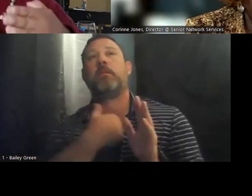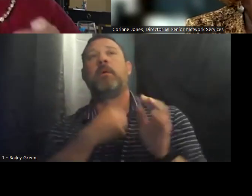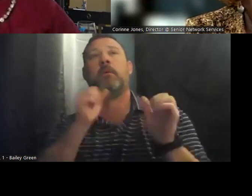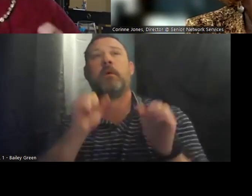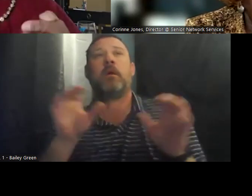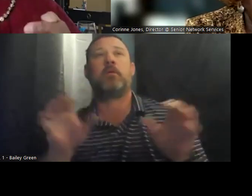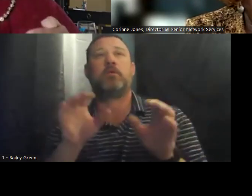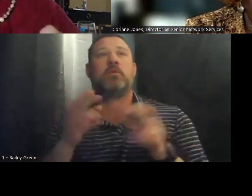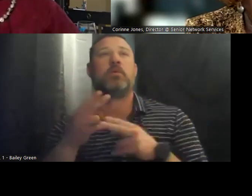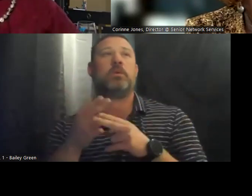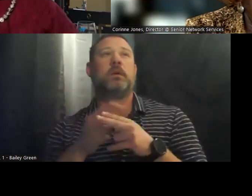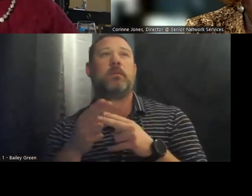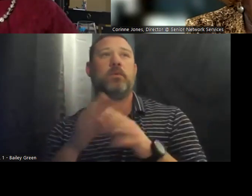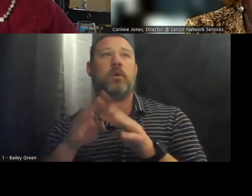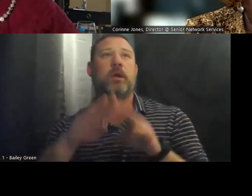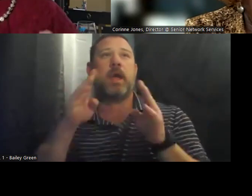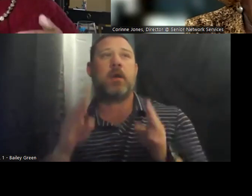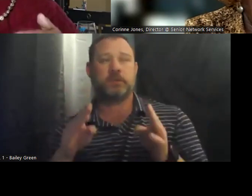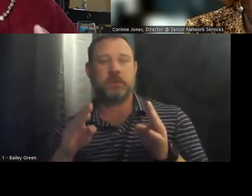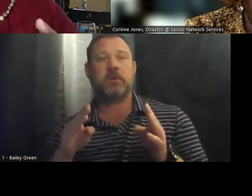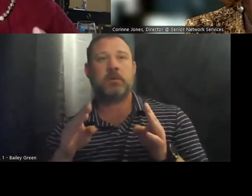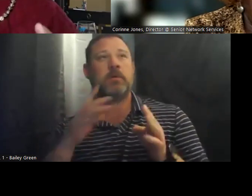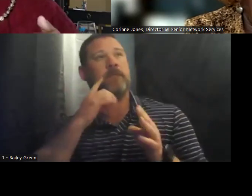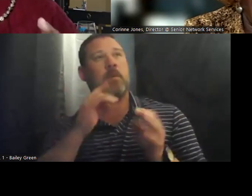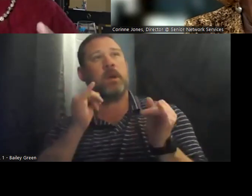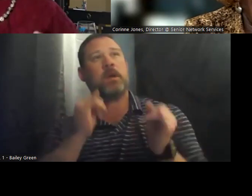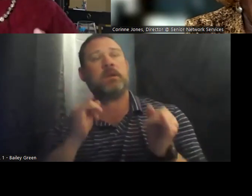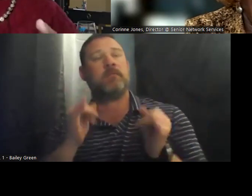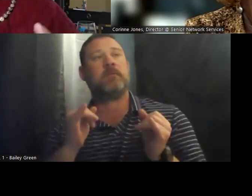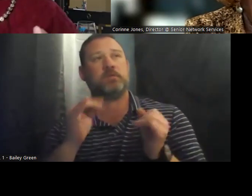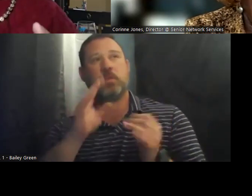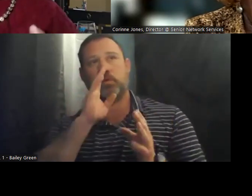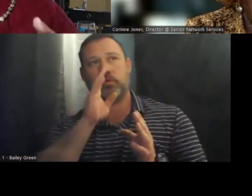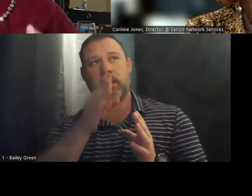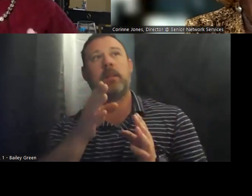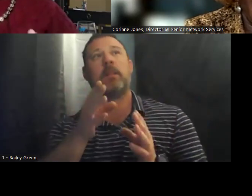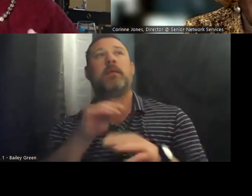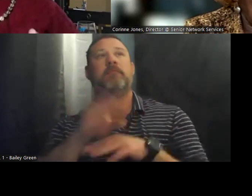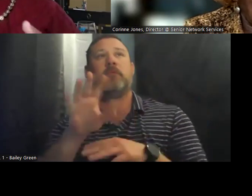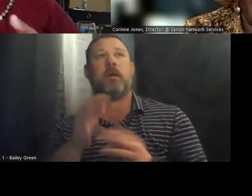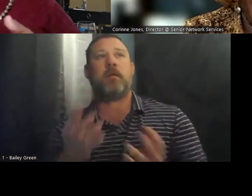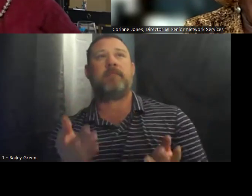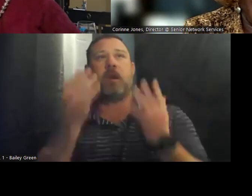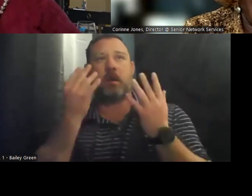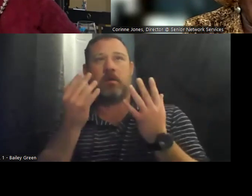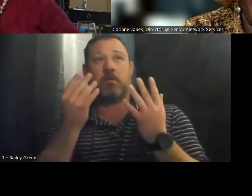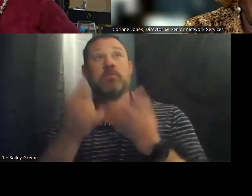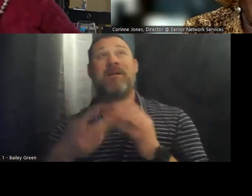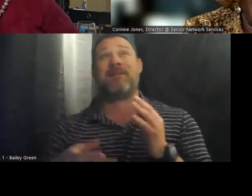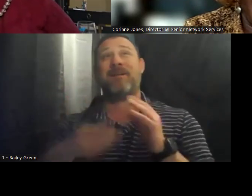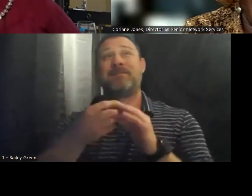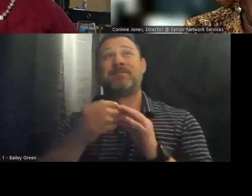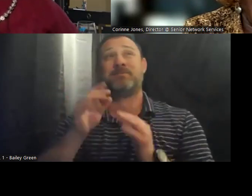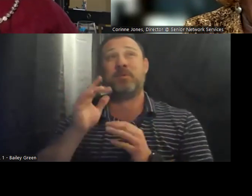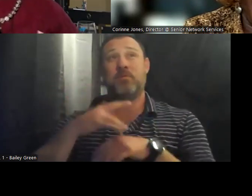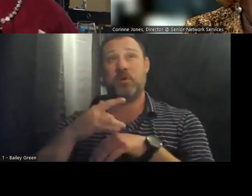a temporary housing for individuals directly affected by the fire. So you have an extra room